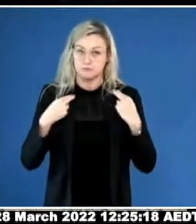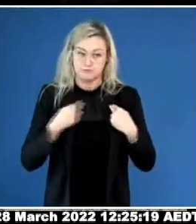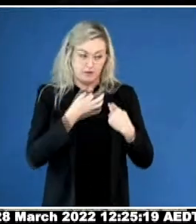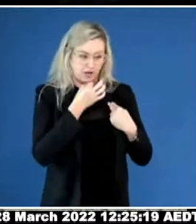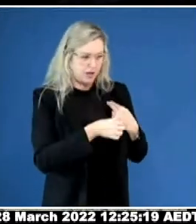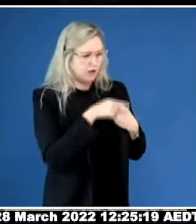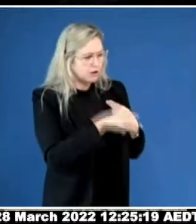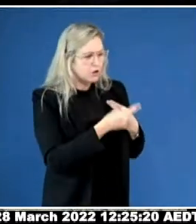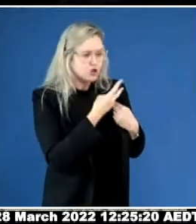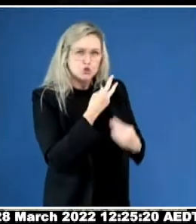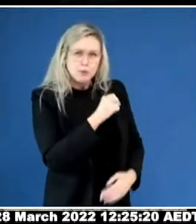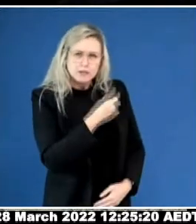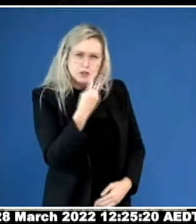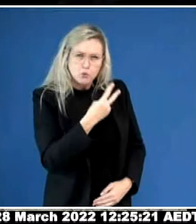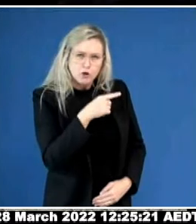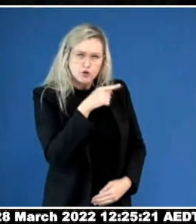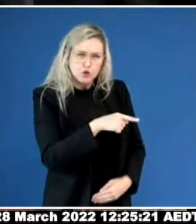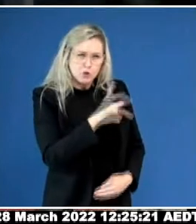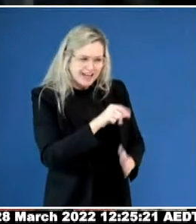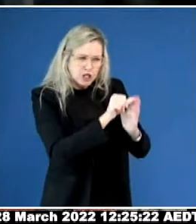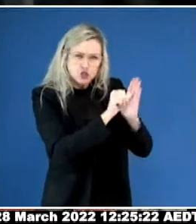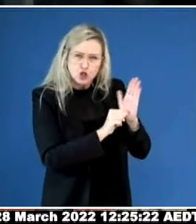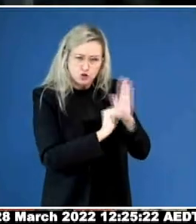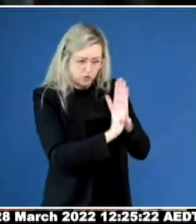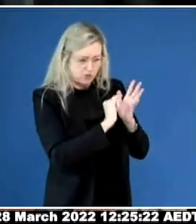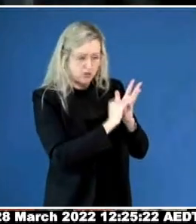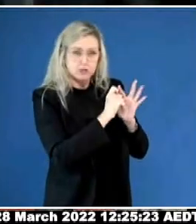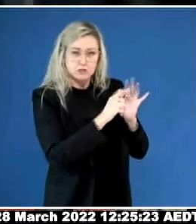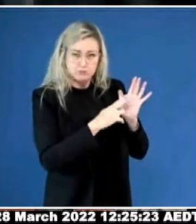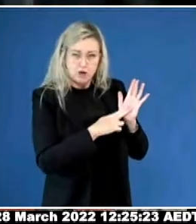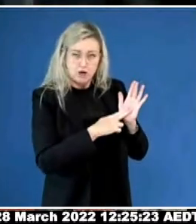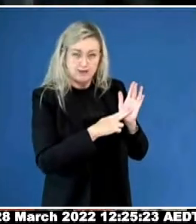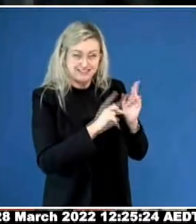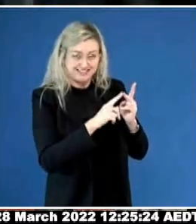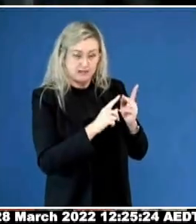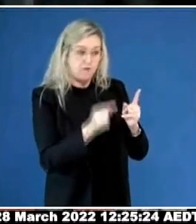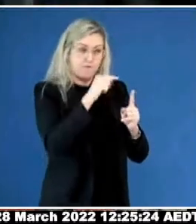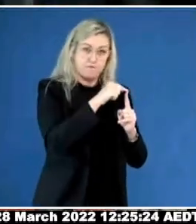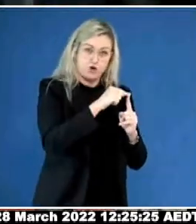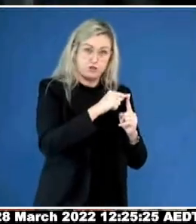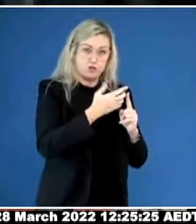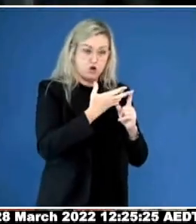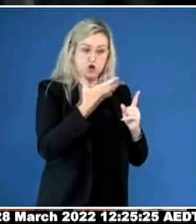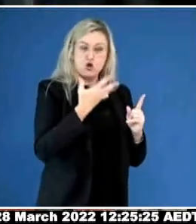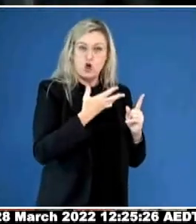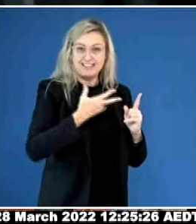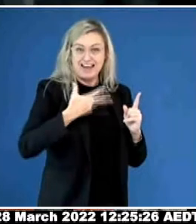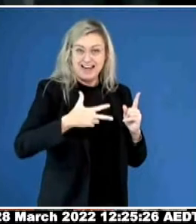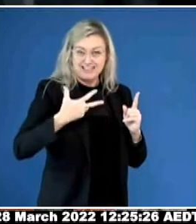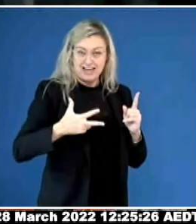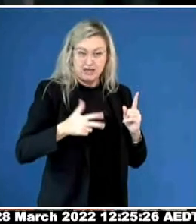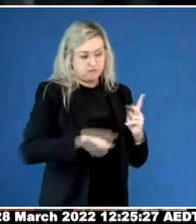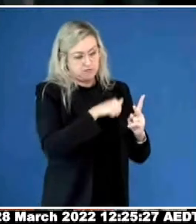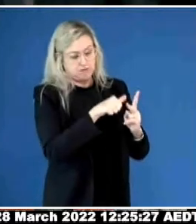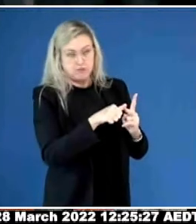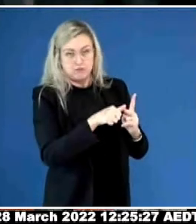surgery. The first surgery had occurred back in 1988. But the surgery meant that